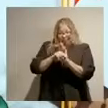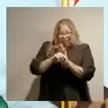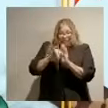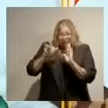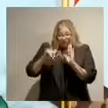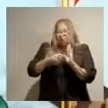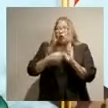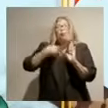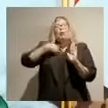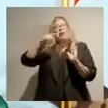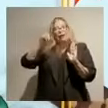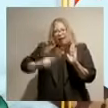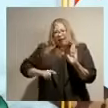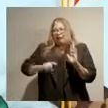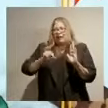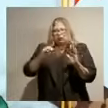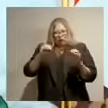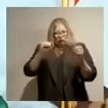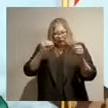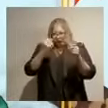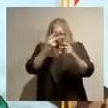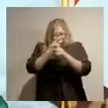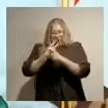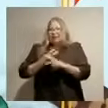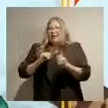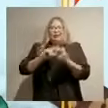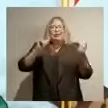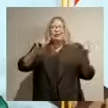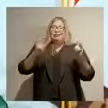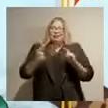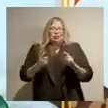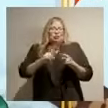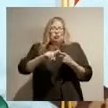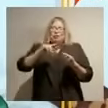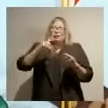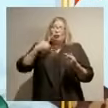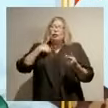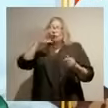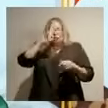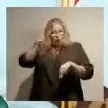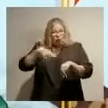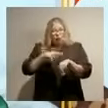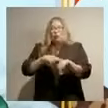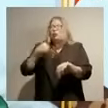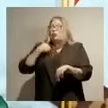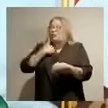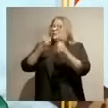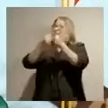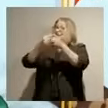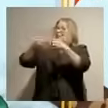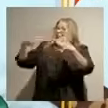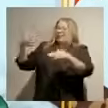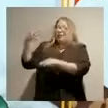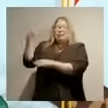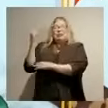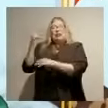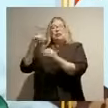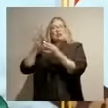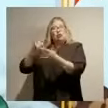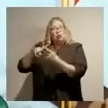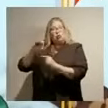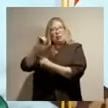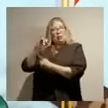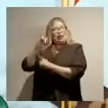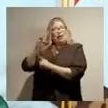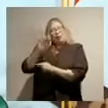are, unprecedented expansions in terms of the Medicaid system here in the state of California under Medi-Cal, unprecedented investments in the